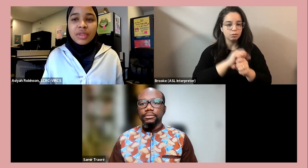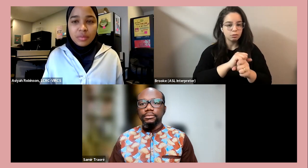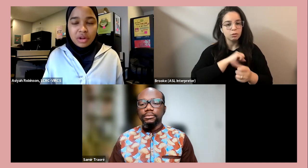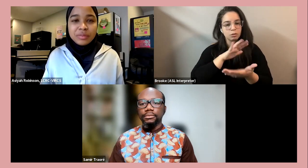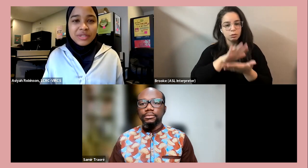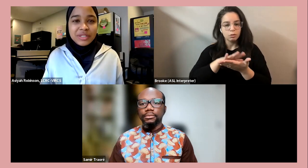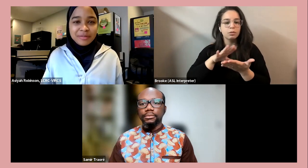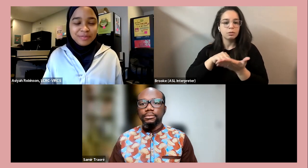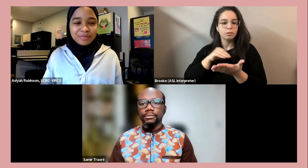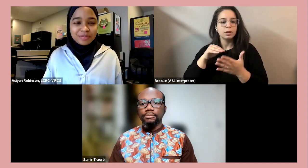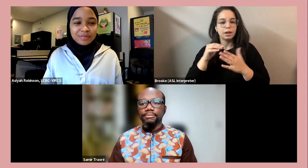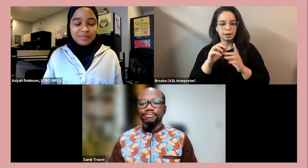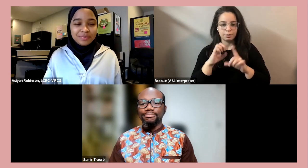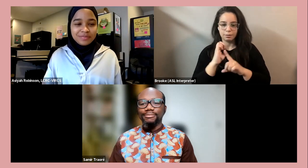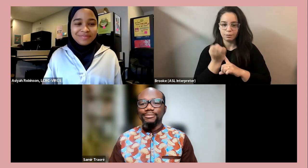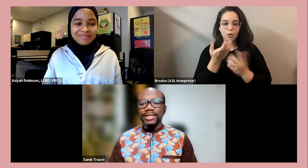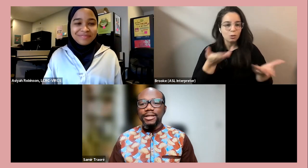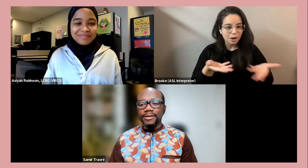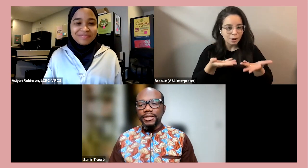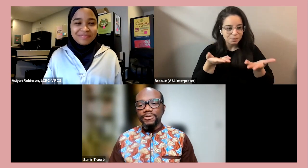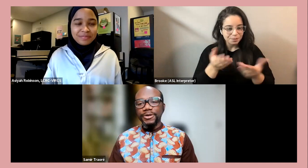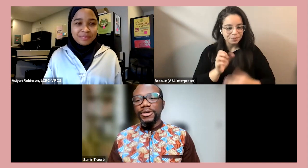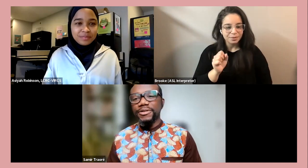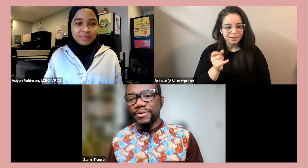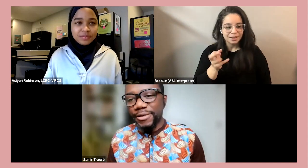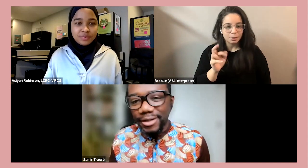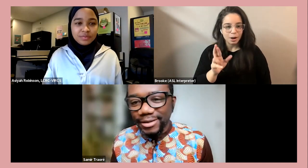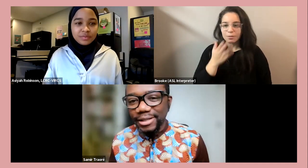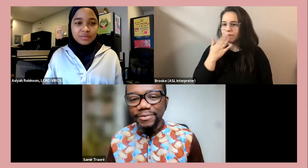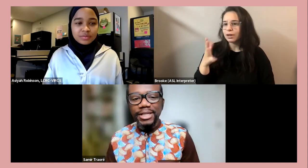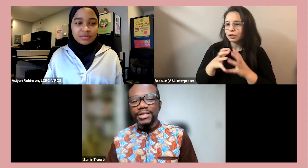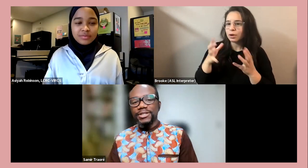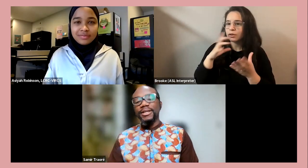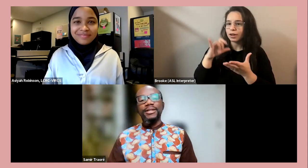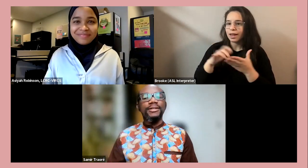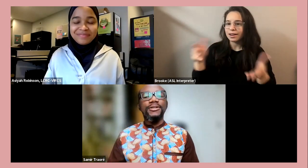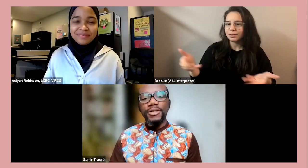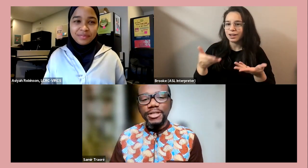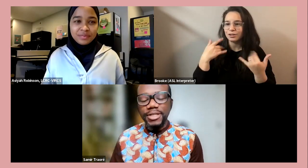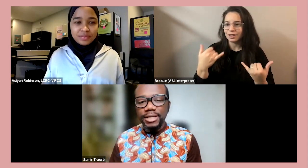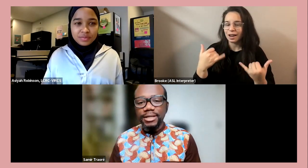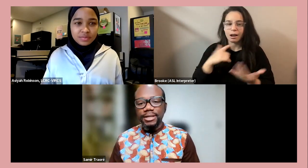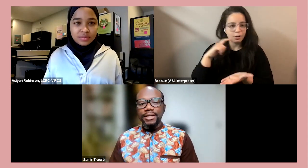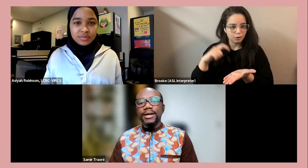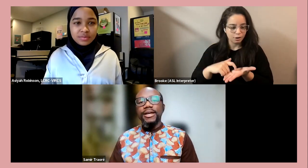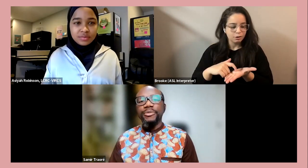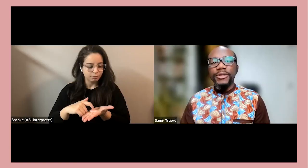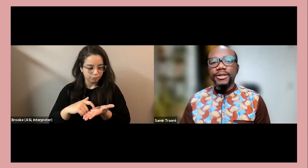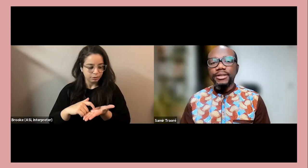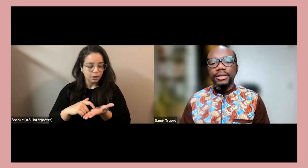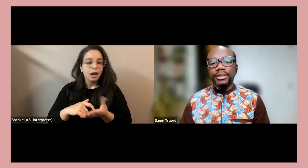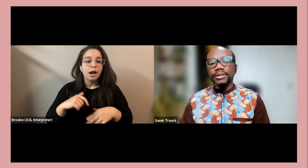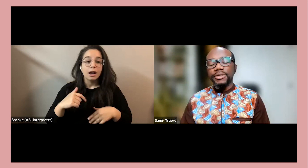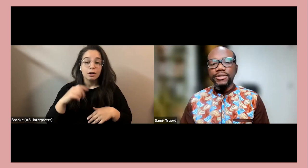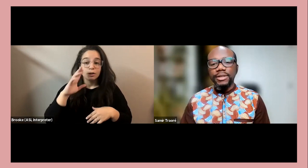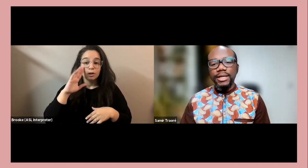welcome smir thank you very much for the invitation i acknowledge that i am on